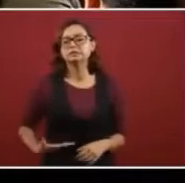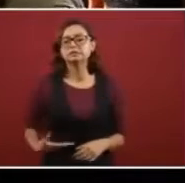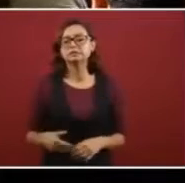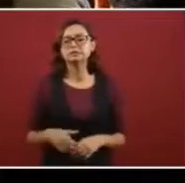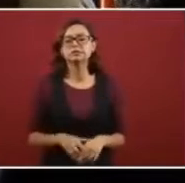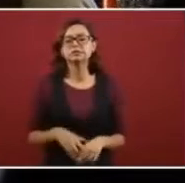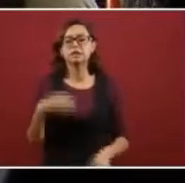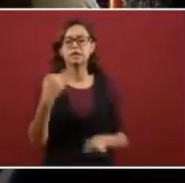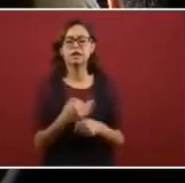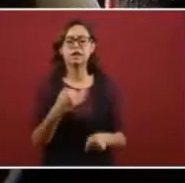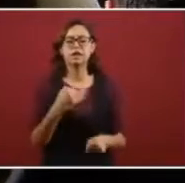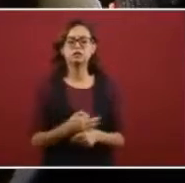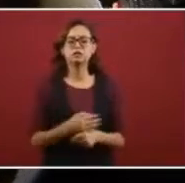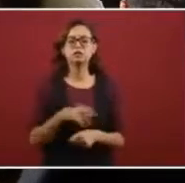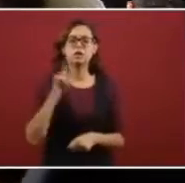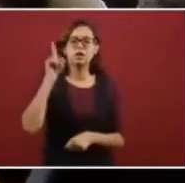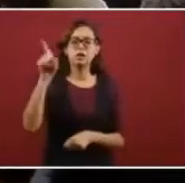So